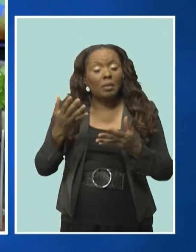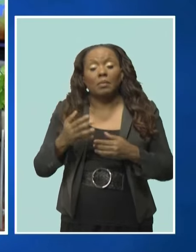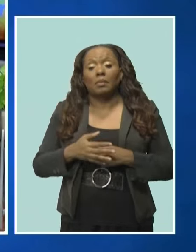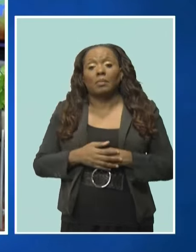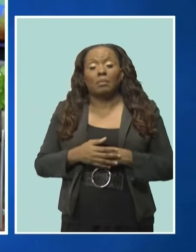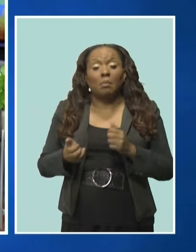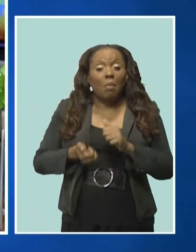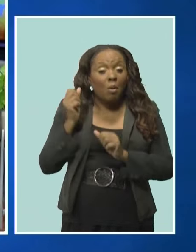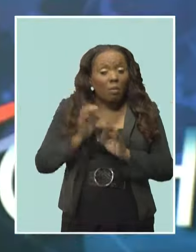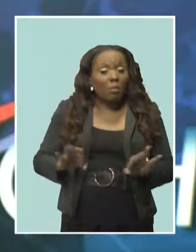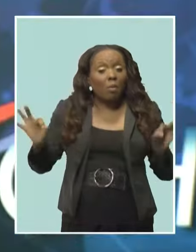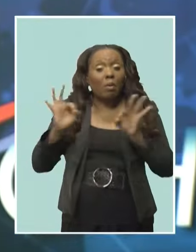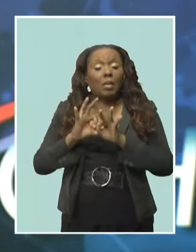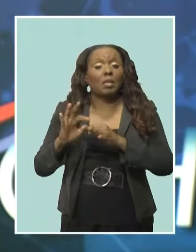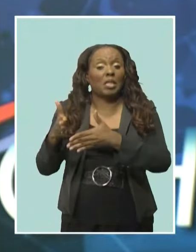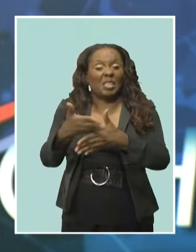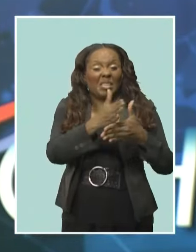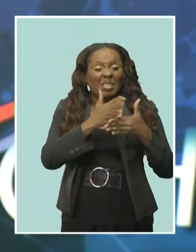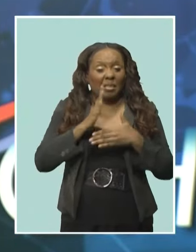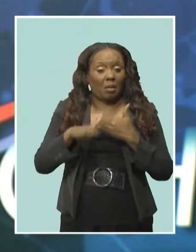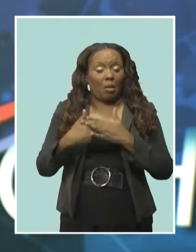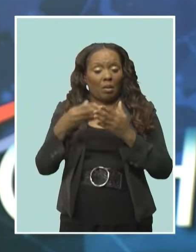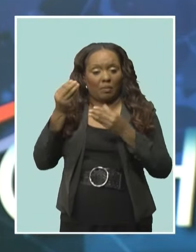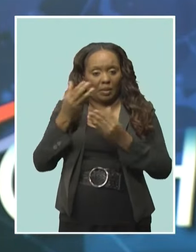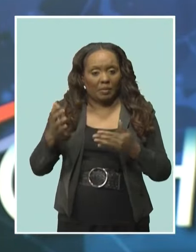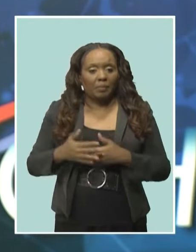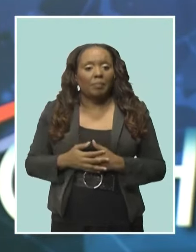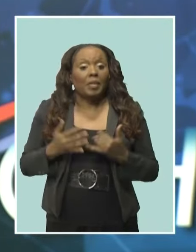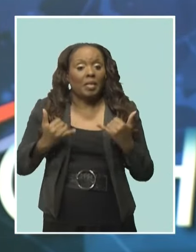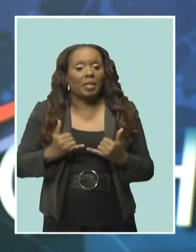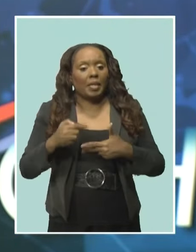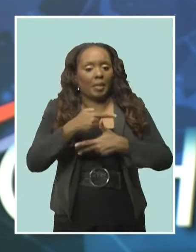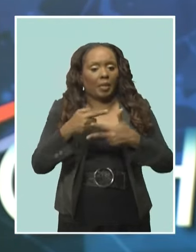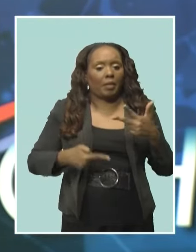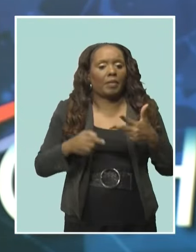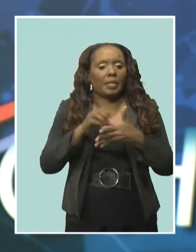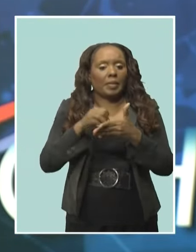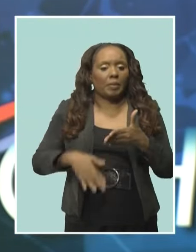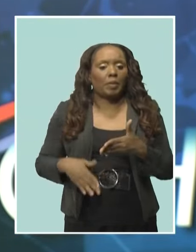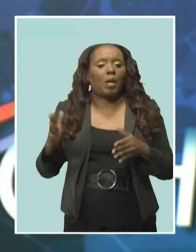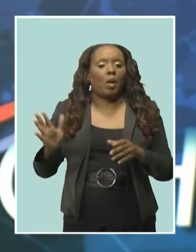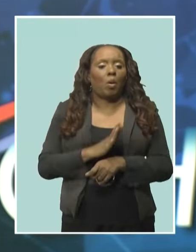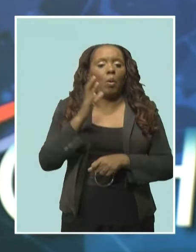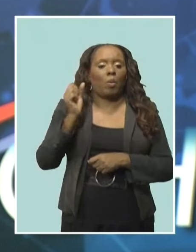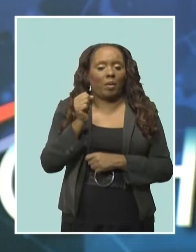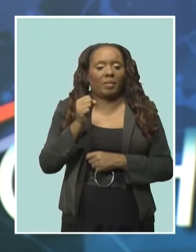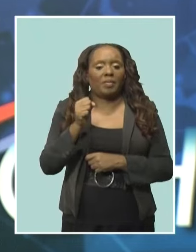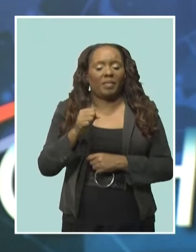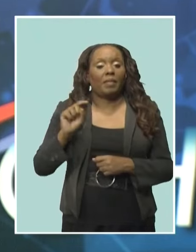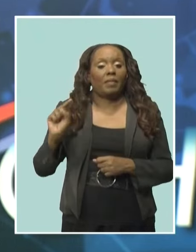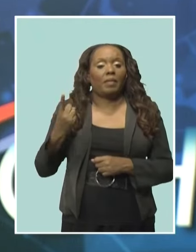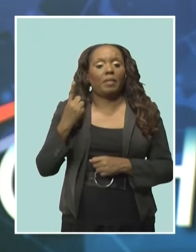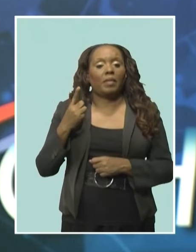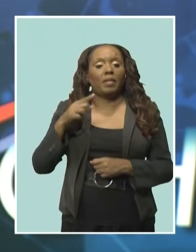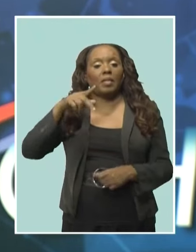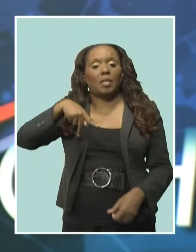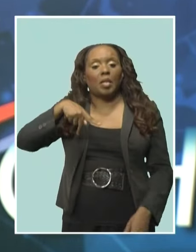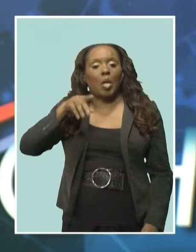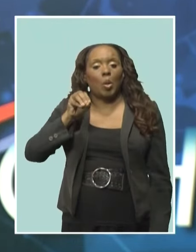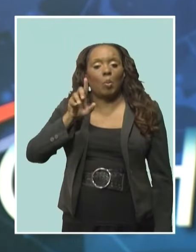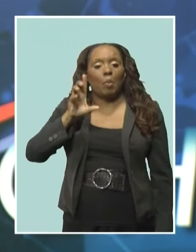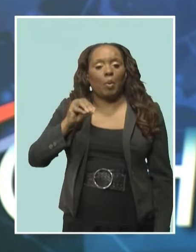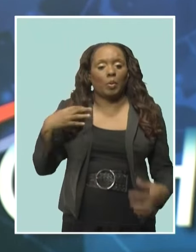can share. 3 students are today enjoying the fruits of their labor, this after being adjudged winners of